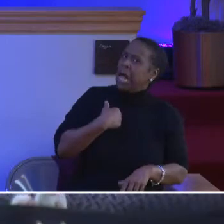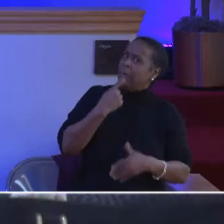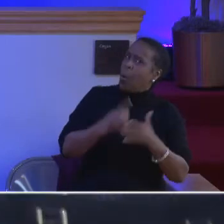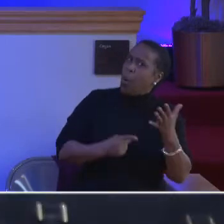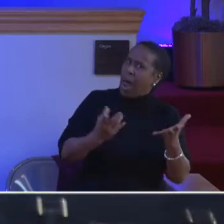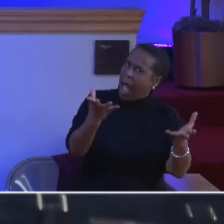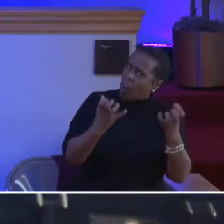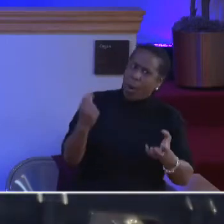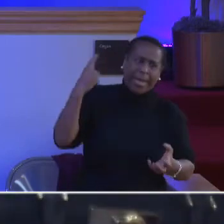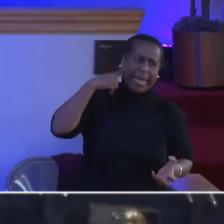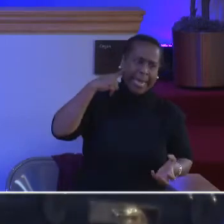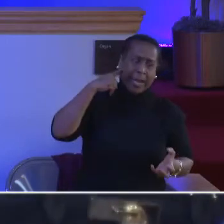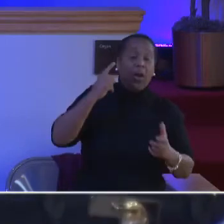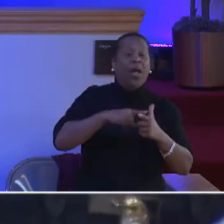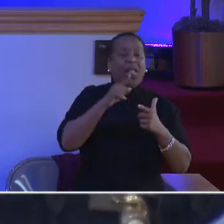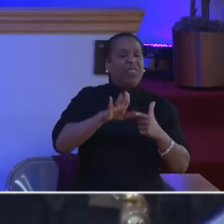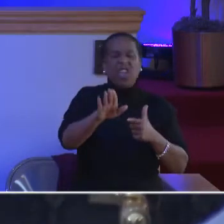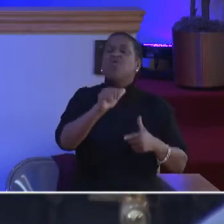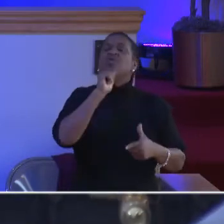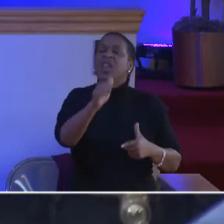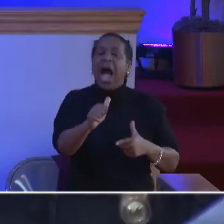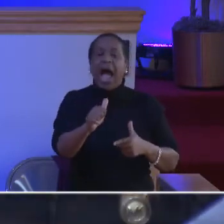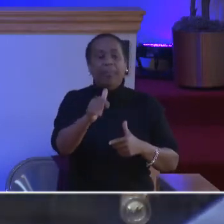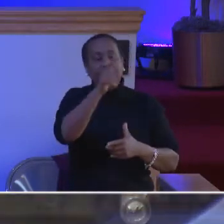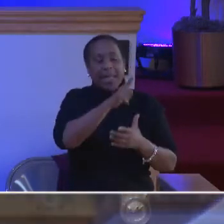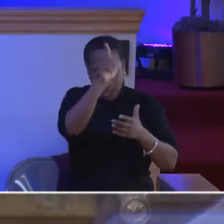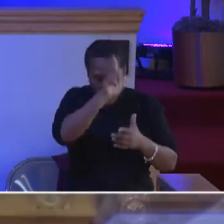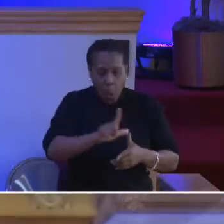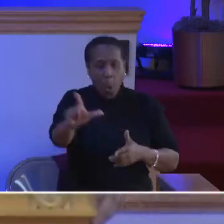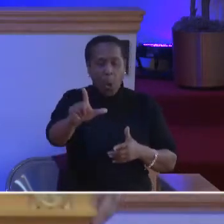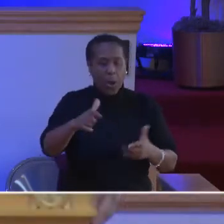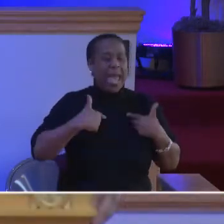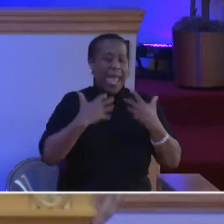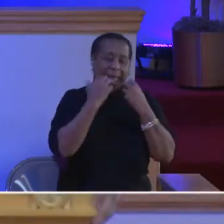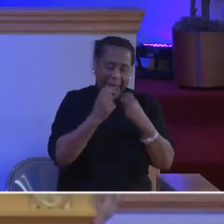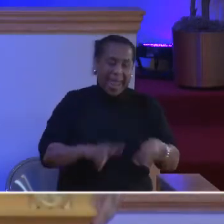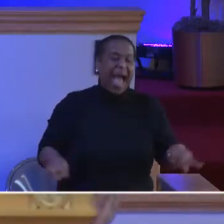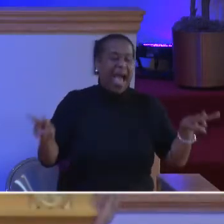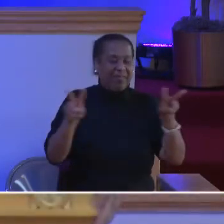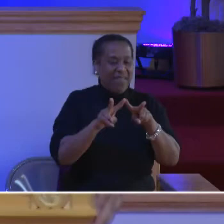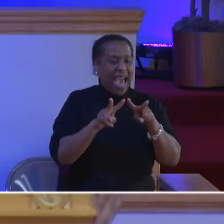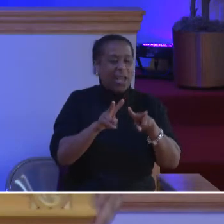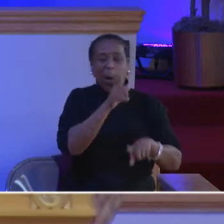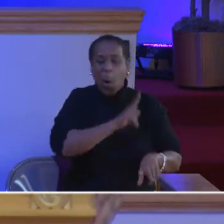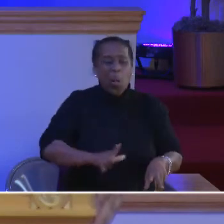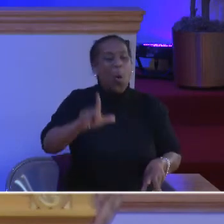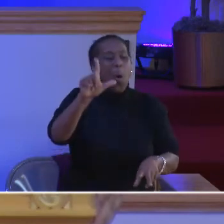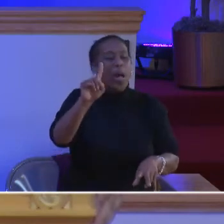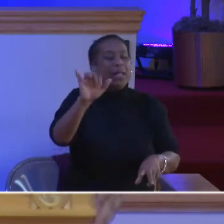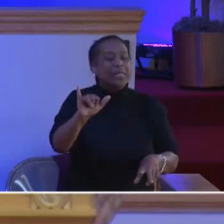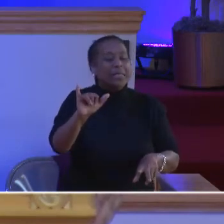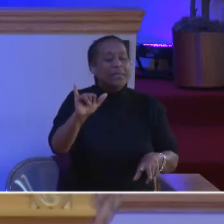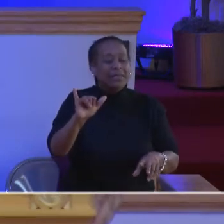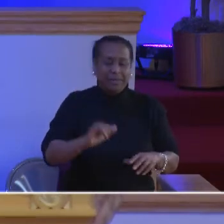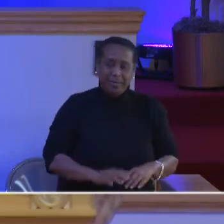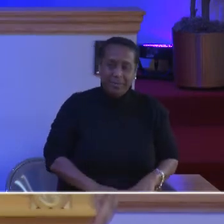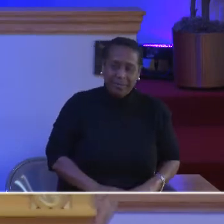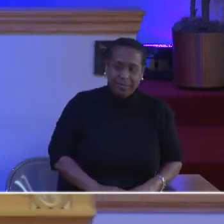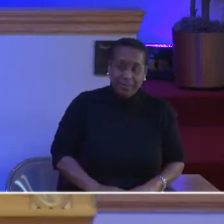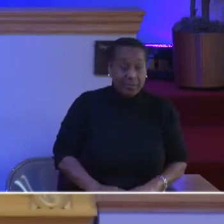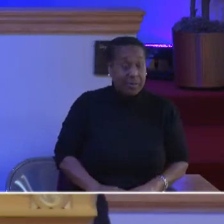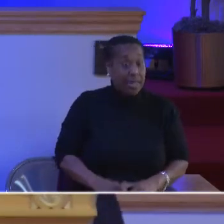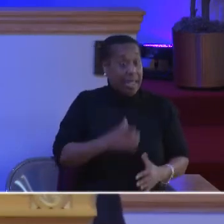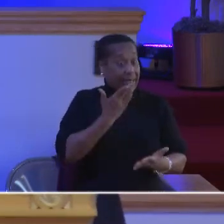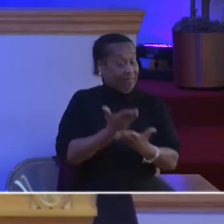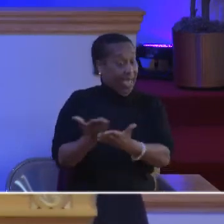want to hear, then you're not being loyal, and I value loyalty at all costs.